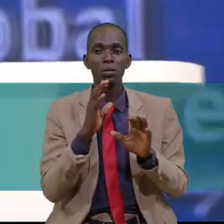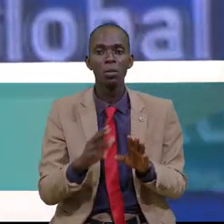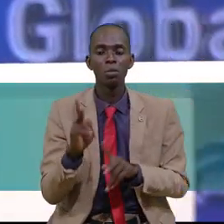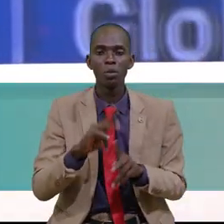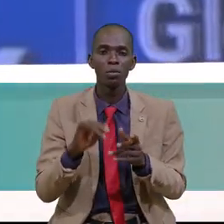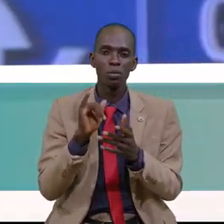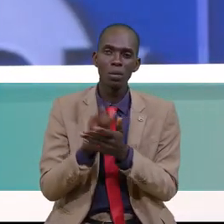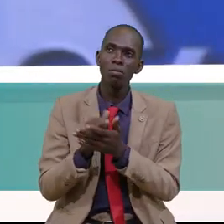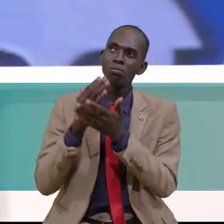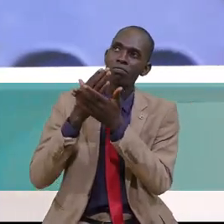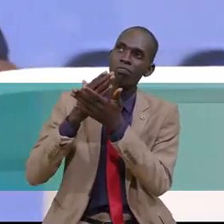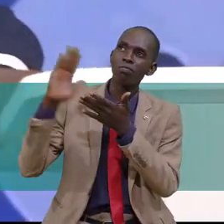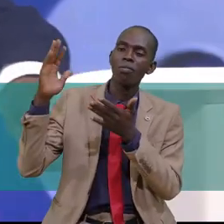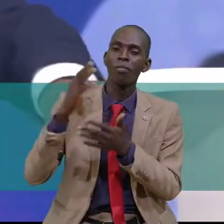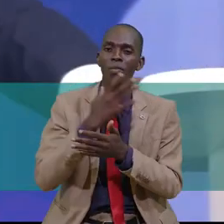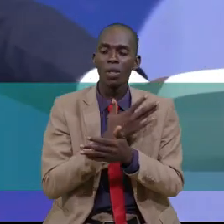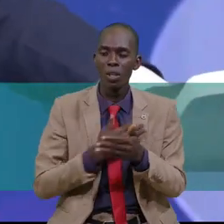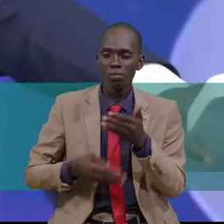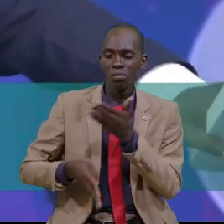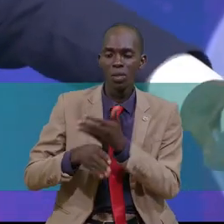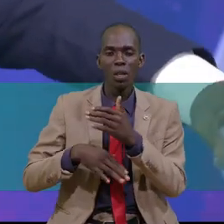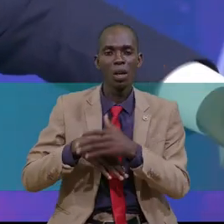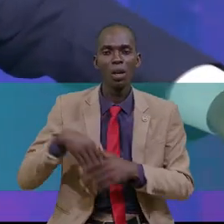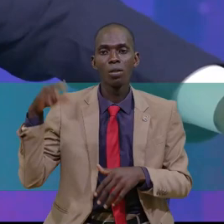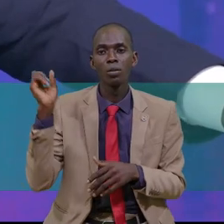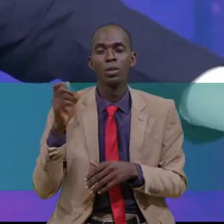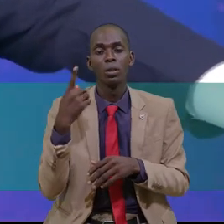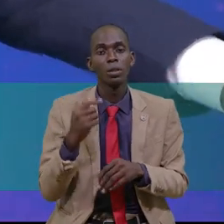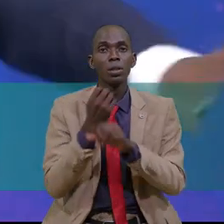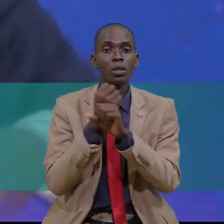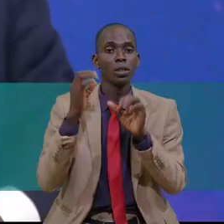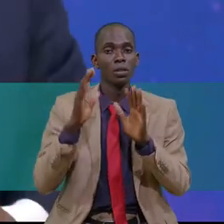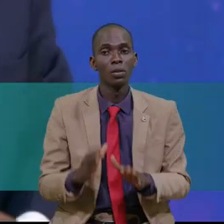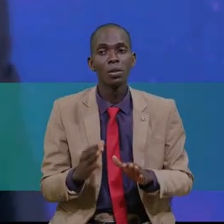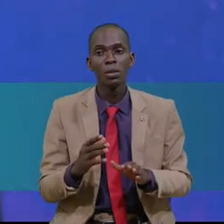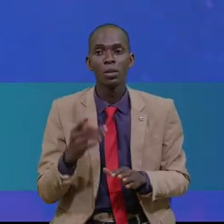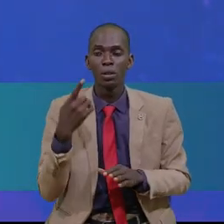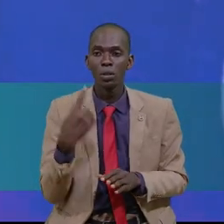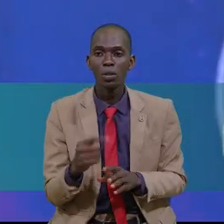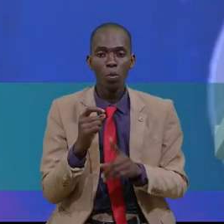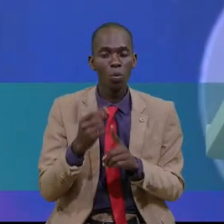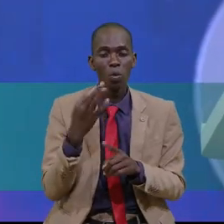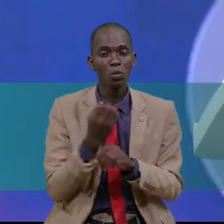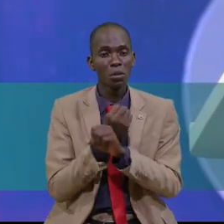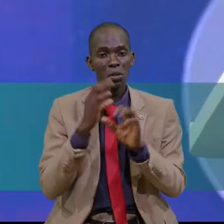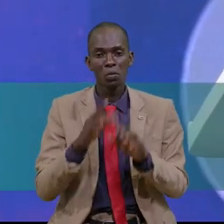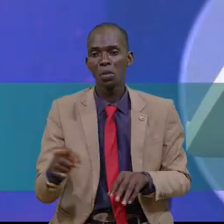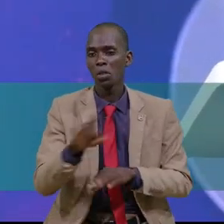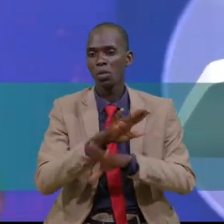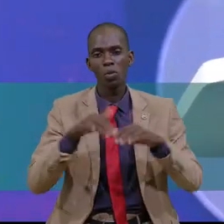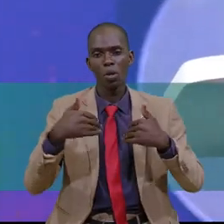shun and kick away the Savior, the word of the Savior, they don't have